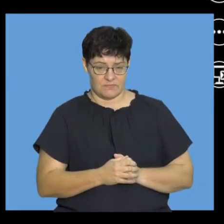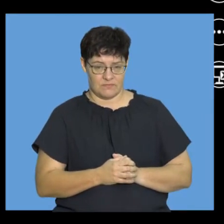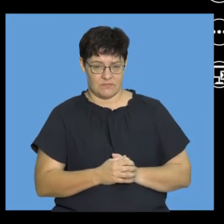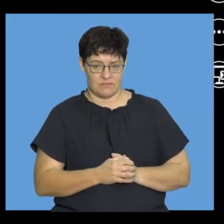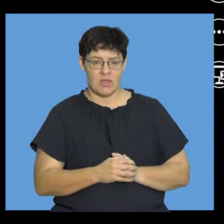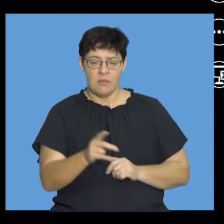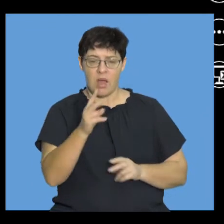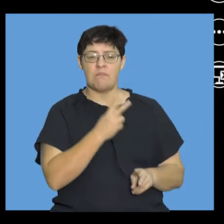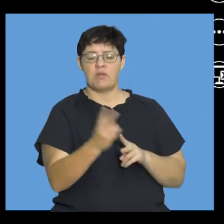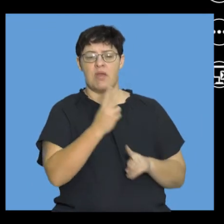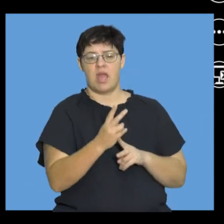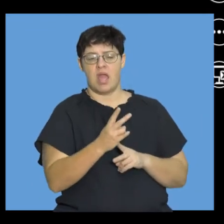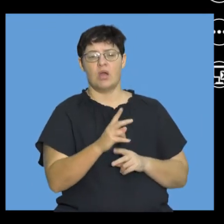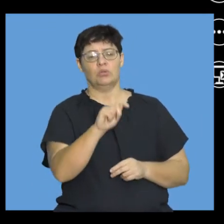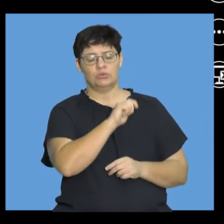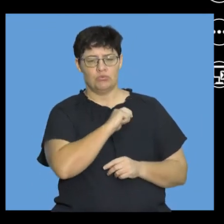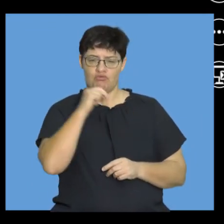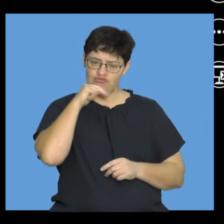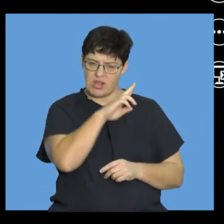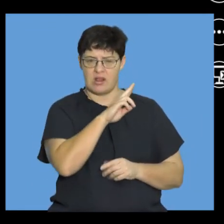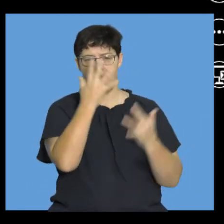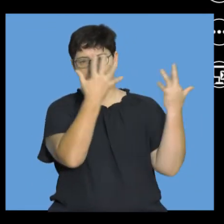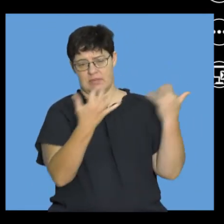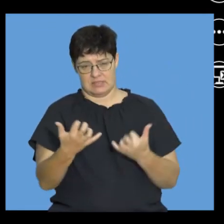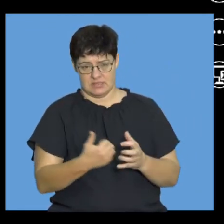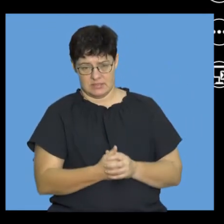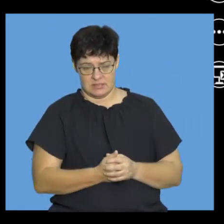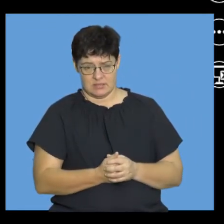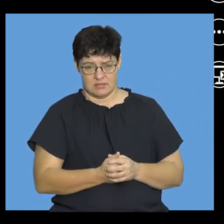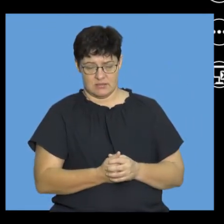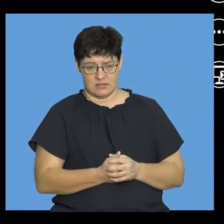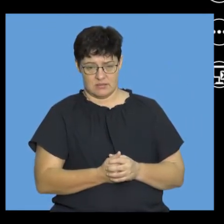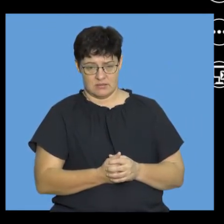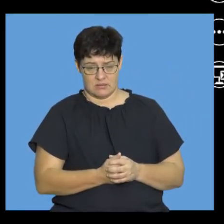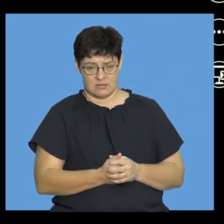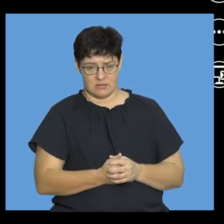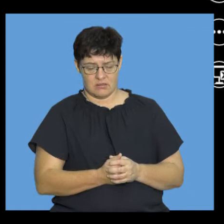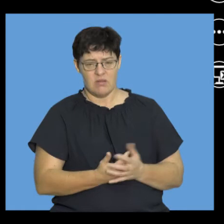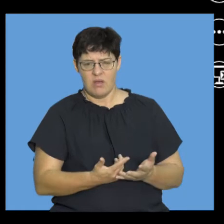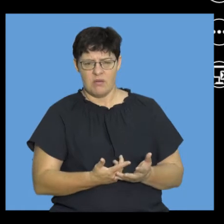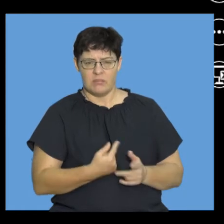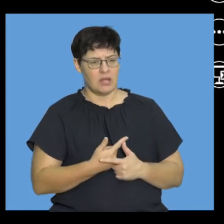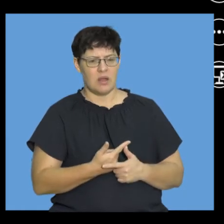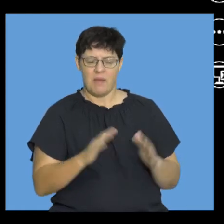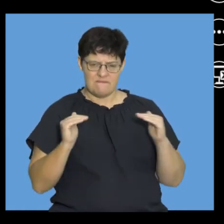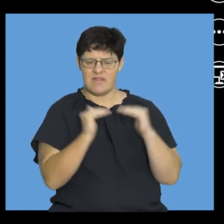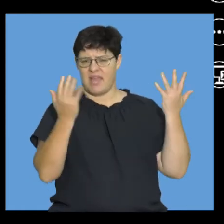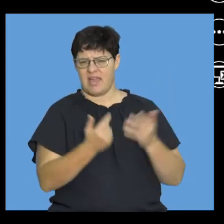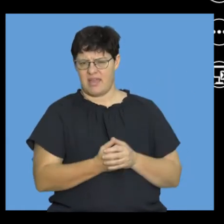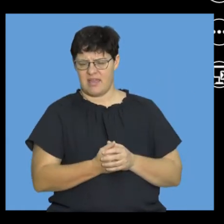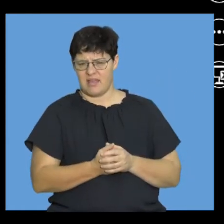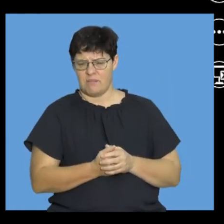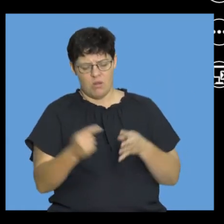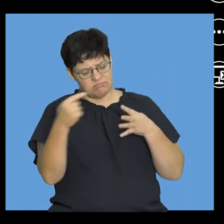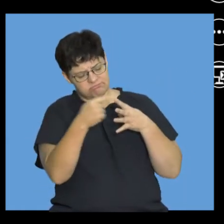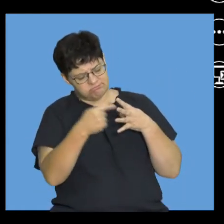Remember, you have to prepare a realistic budget. When I say realistic, you need to be fair. You need to